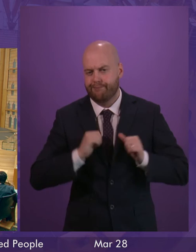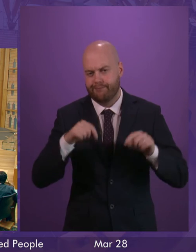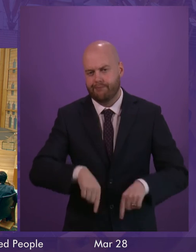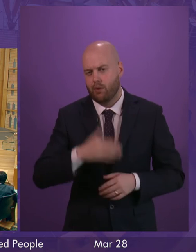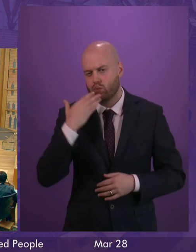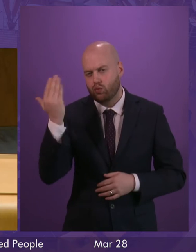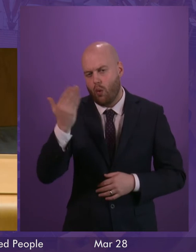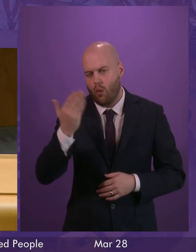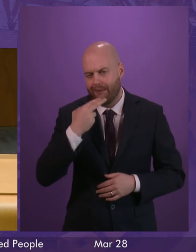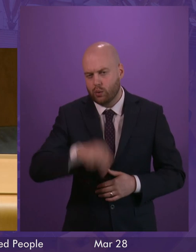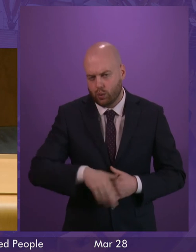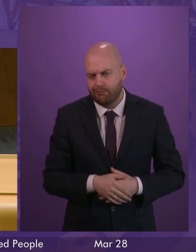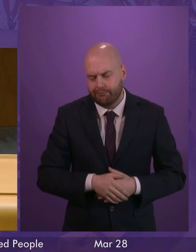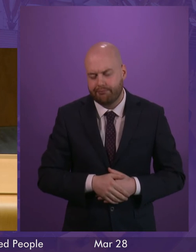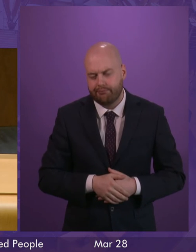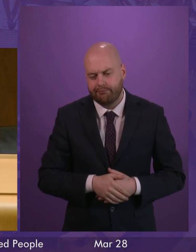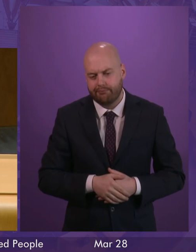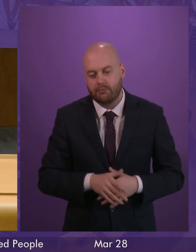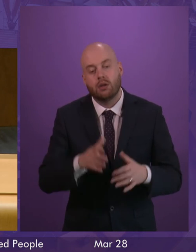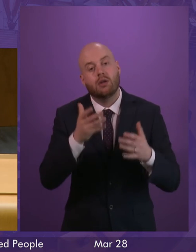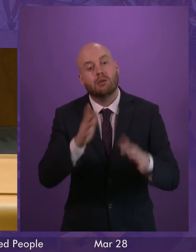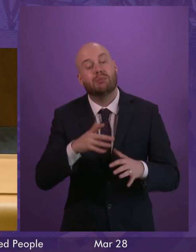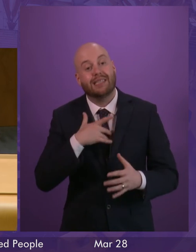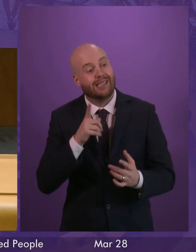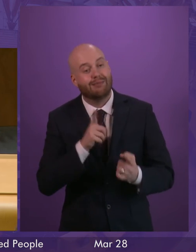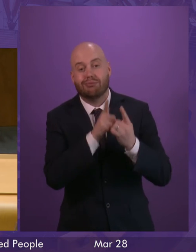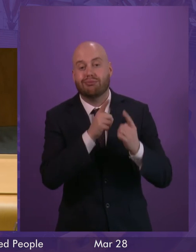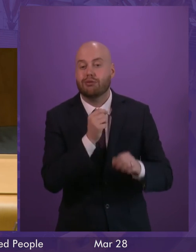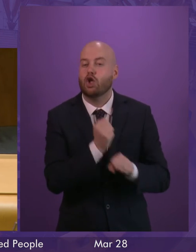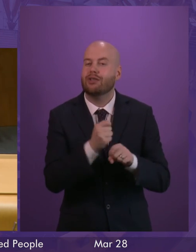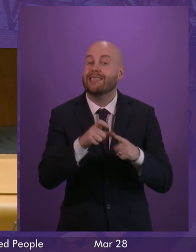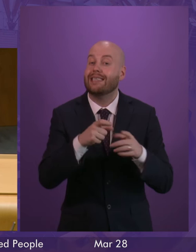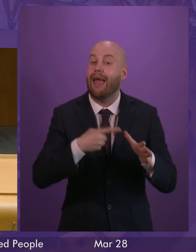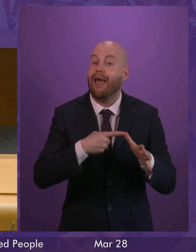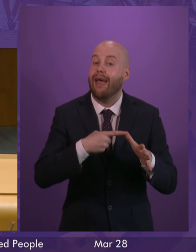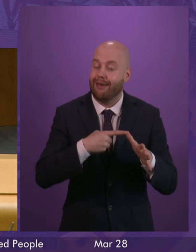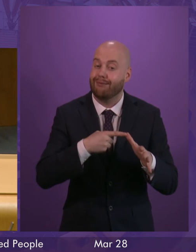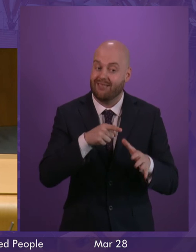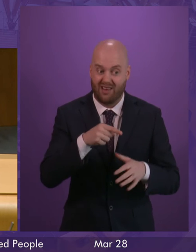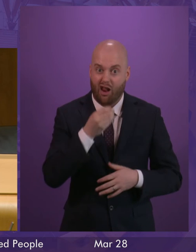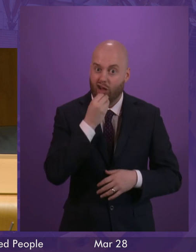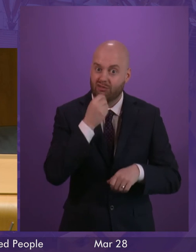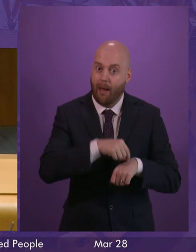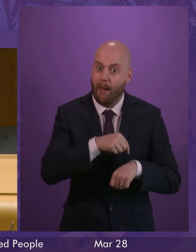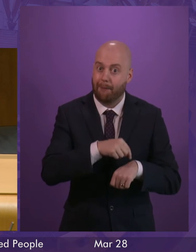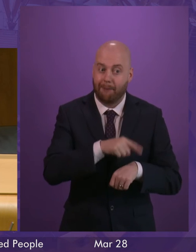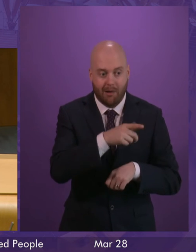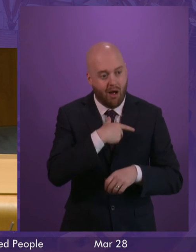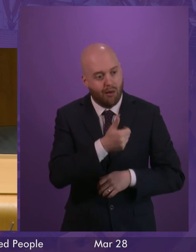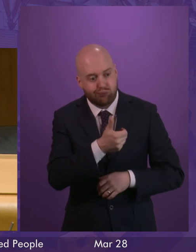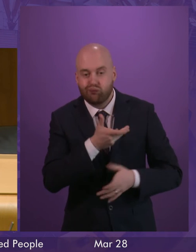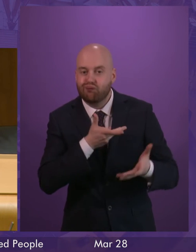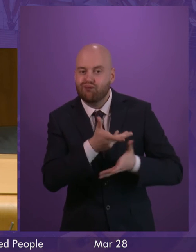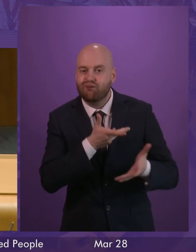afternoon. Now actually I bumped into the Glasgow Disability Alliance this lunchtime. They were taking part in a parliamentary tour with members of the Connected Milton